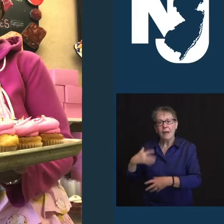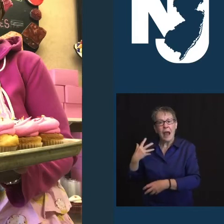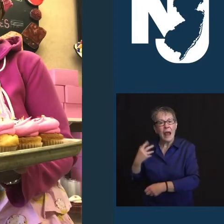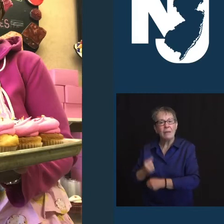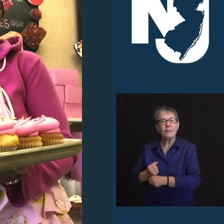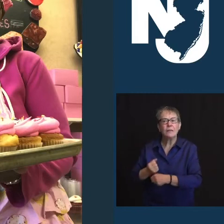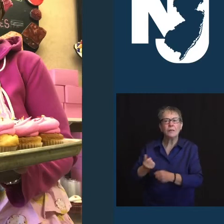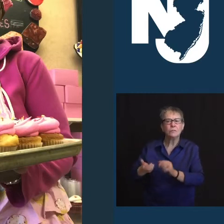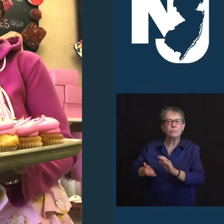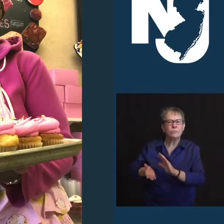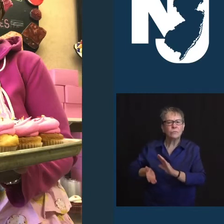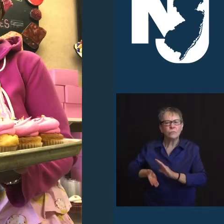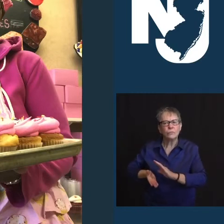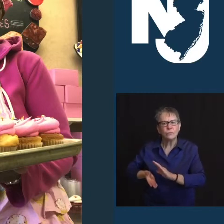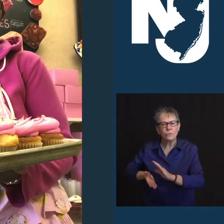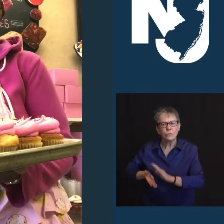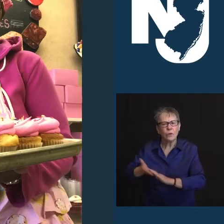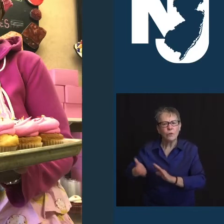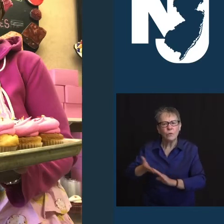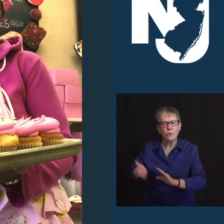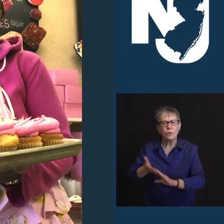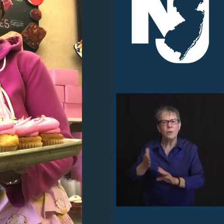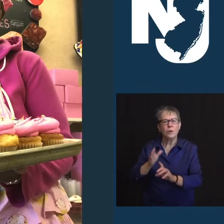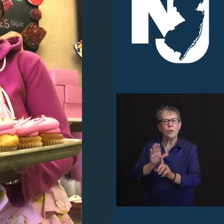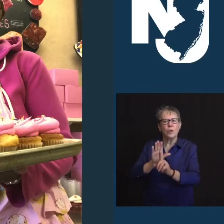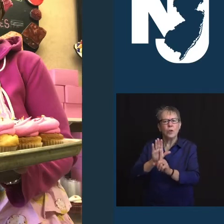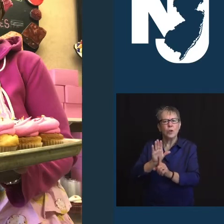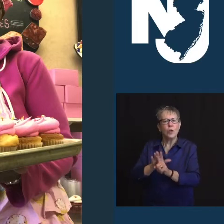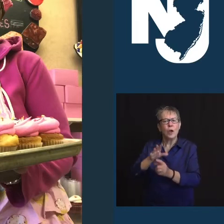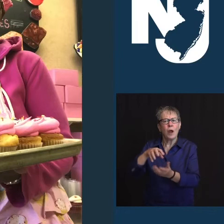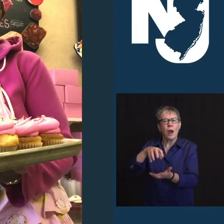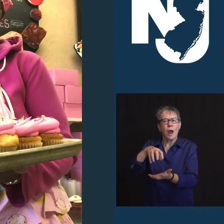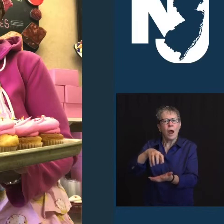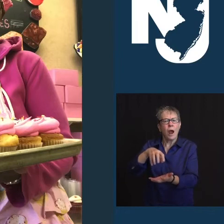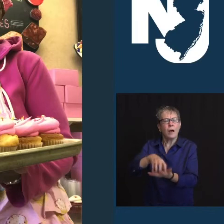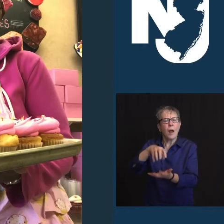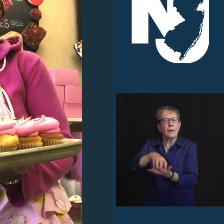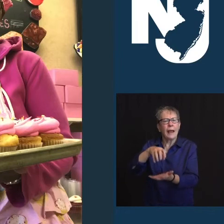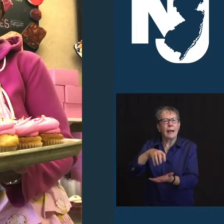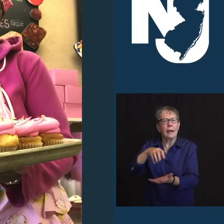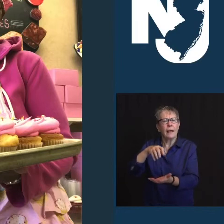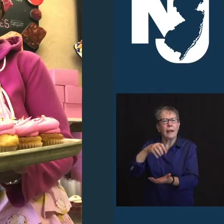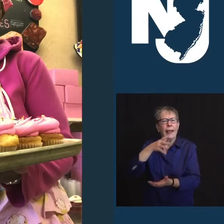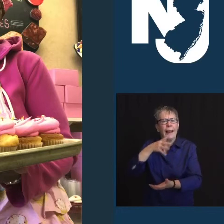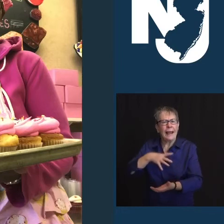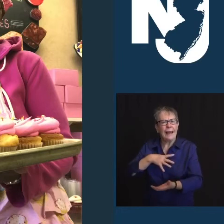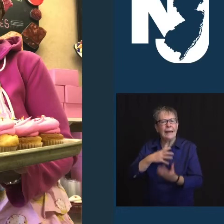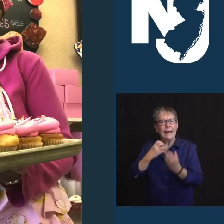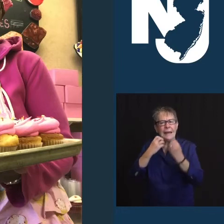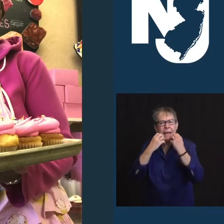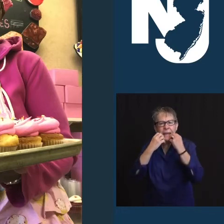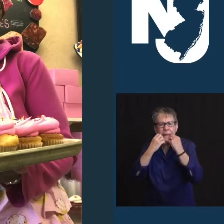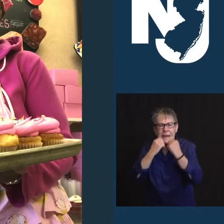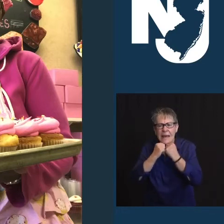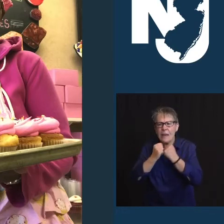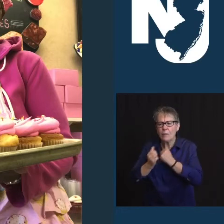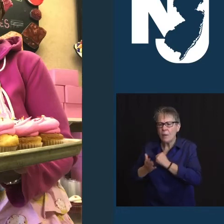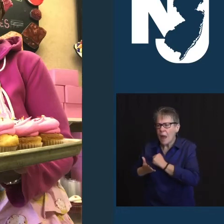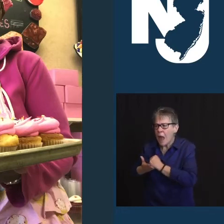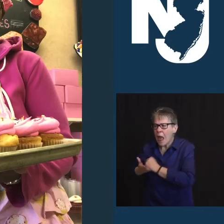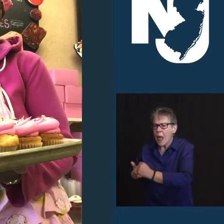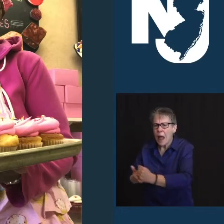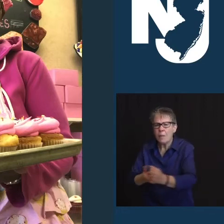Cares, which has operated annual sock drives for those in Plainfield and the area in need of warm socks. With the